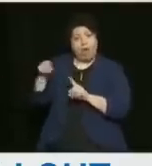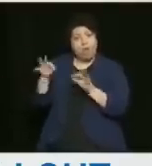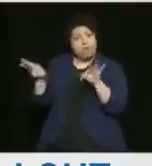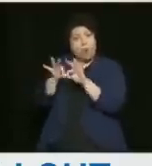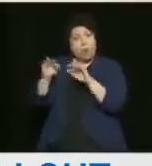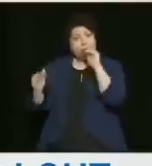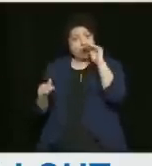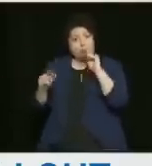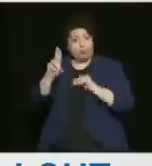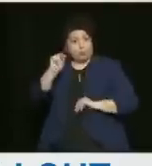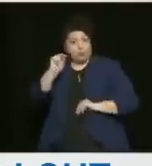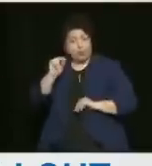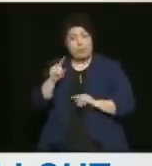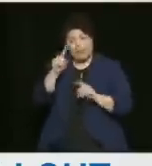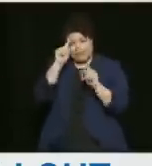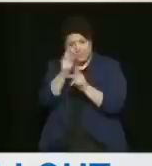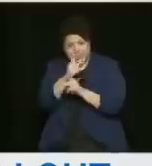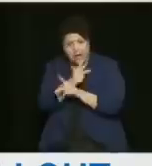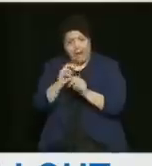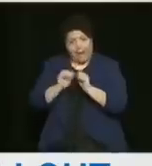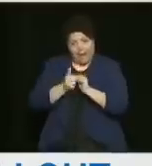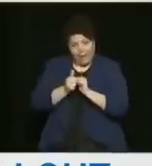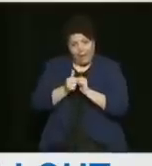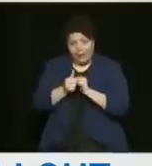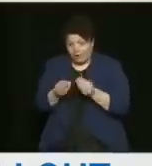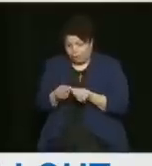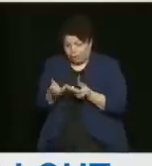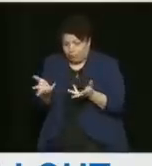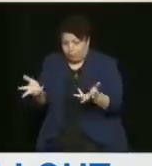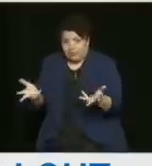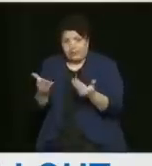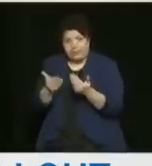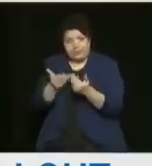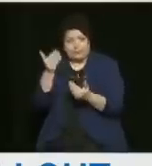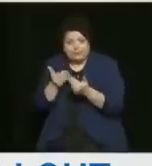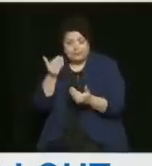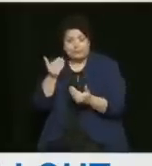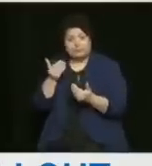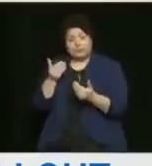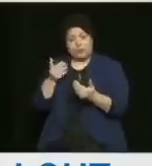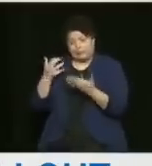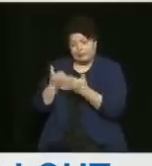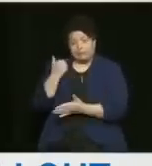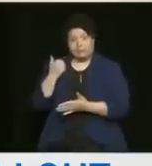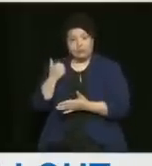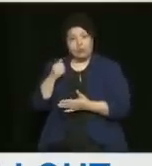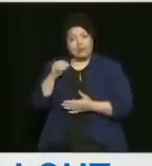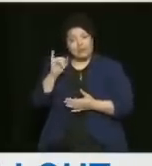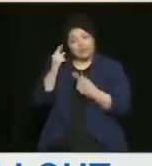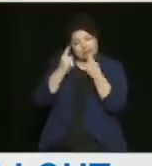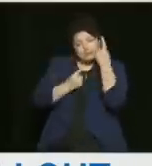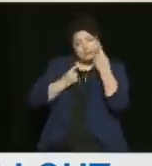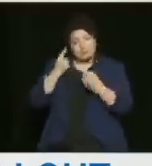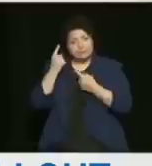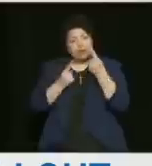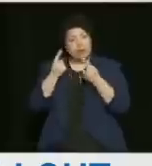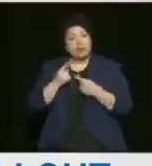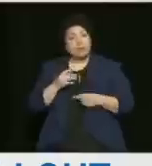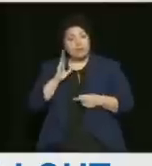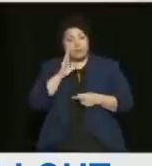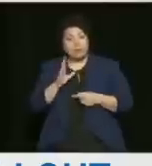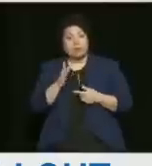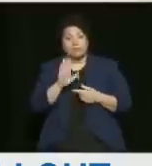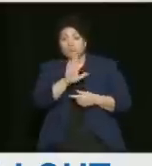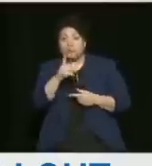feasibility, the sequencing, those are all factors that need to be considered. So I think I'll leave it at that. And so getting back to your question in terms of Indigenous peoples and